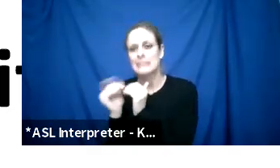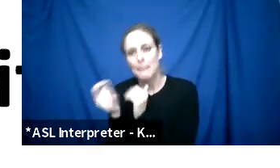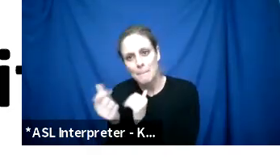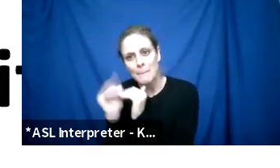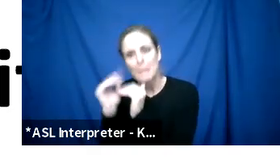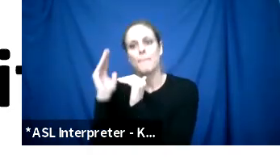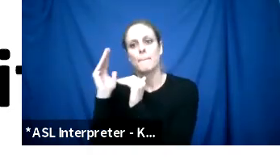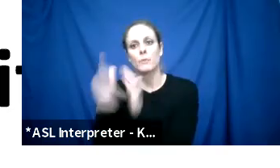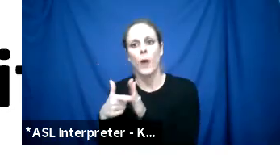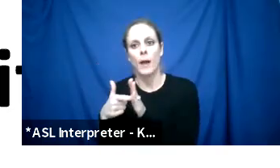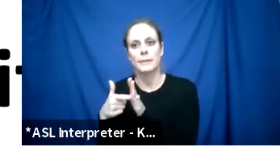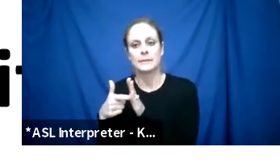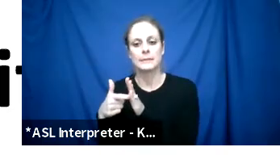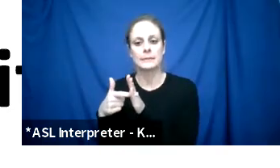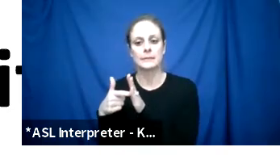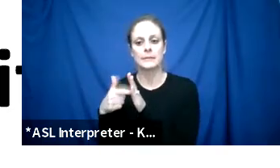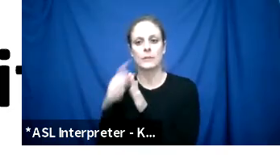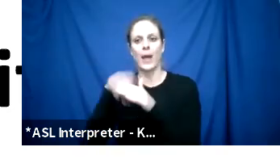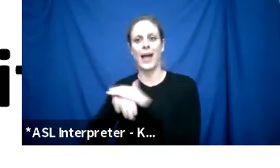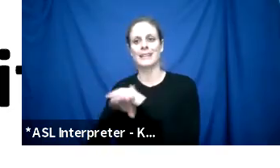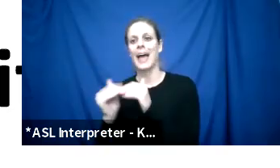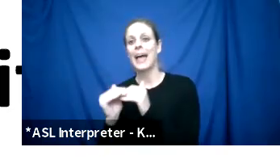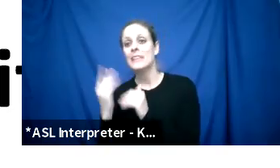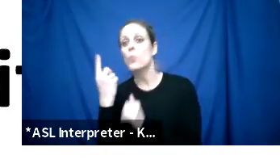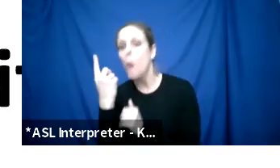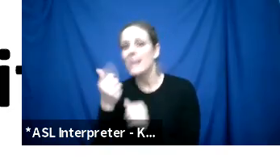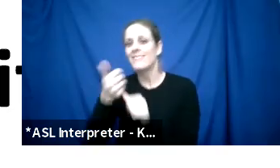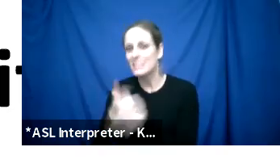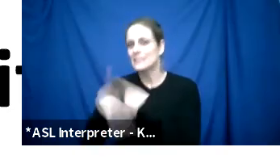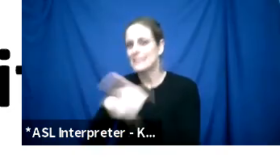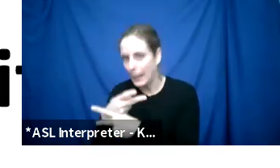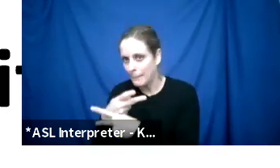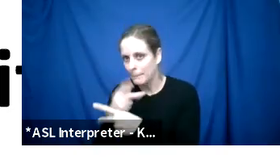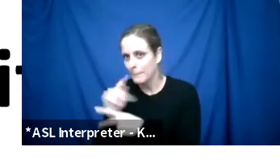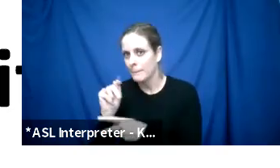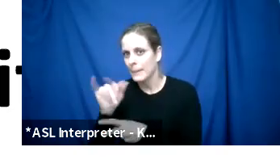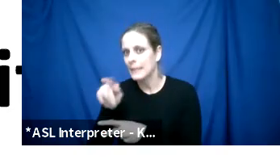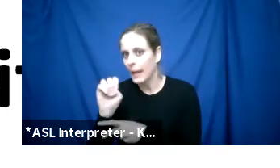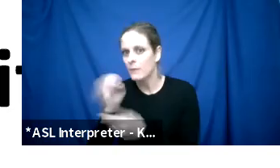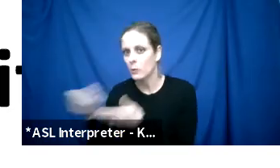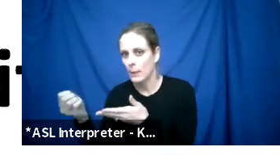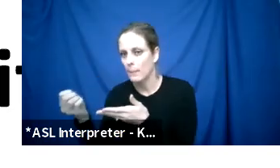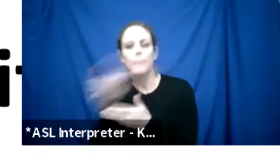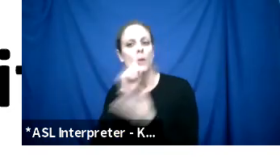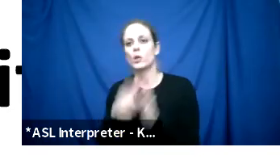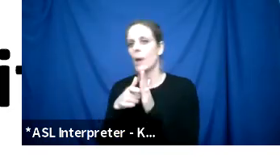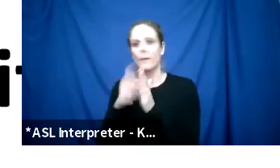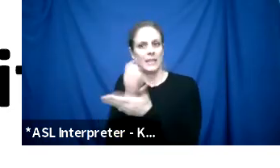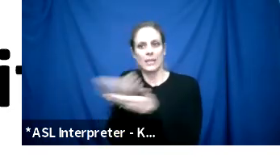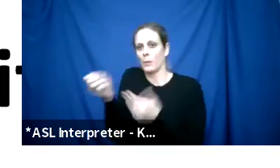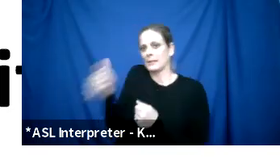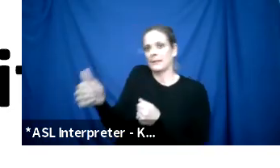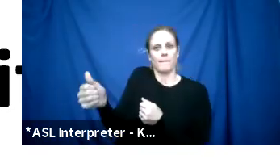for access to at least one of each type of piece of equipment. There's no requirement for the equipment itself